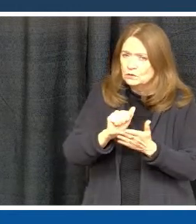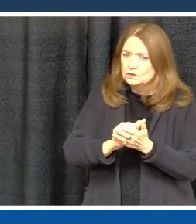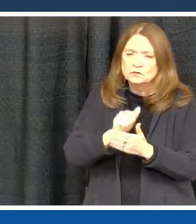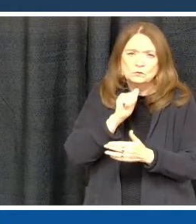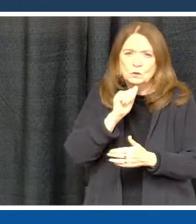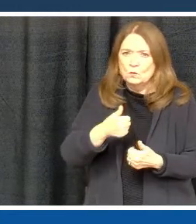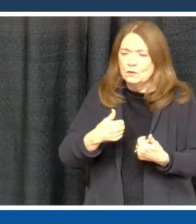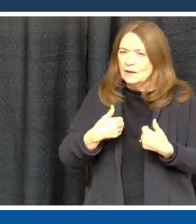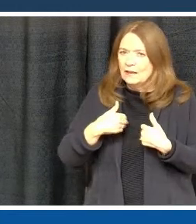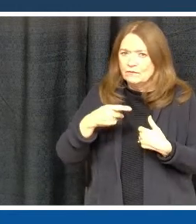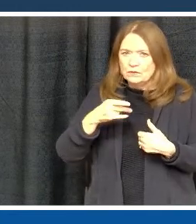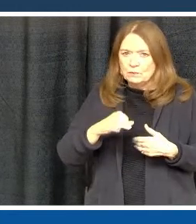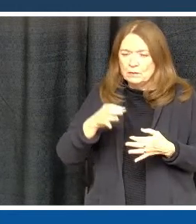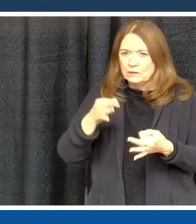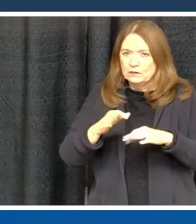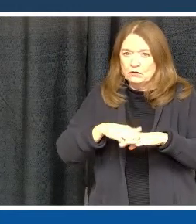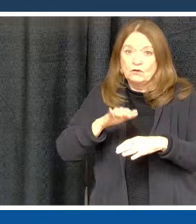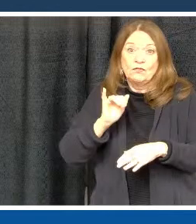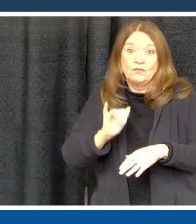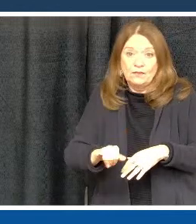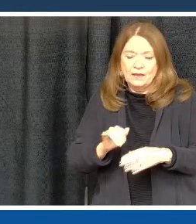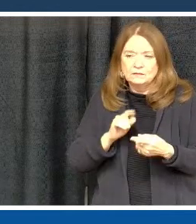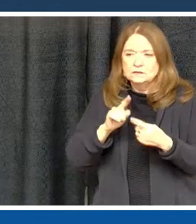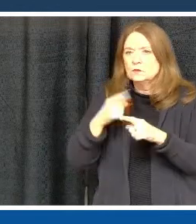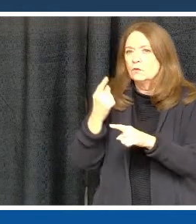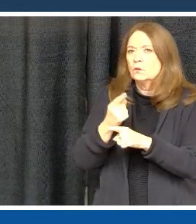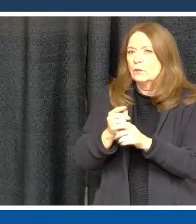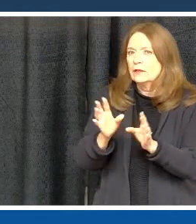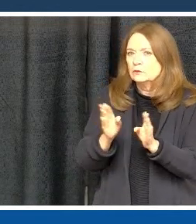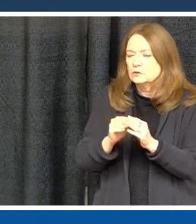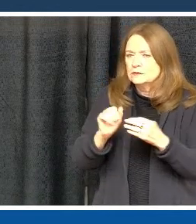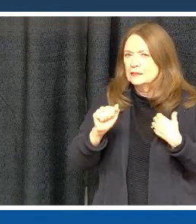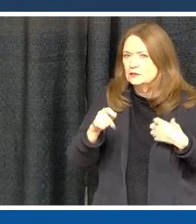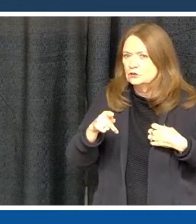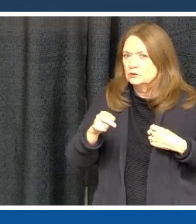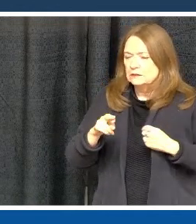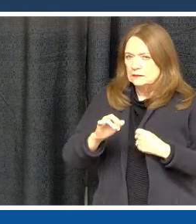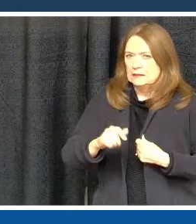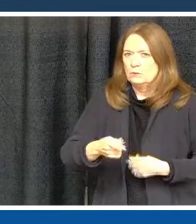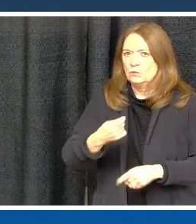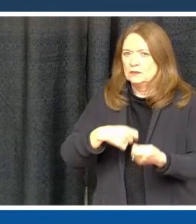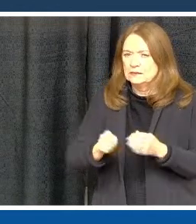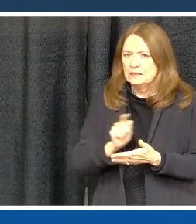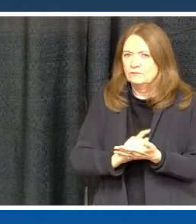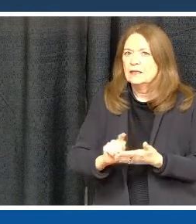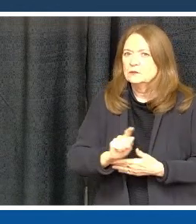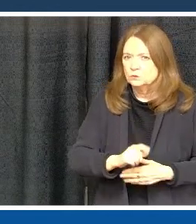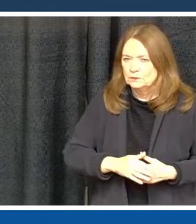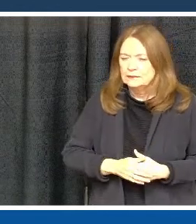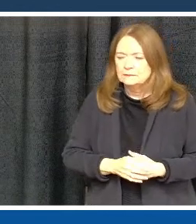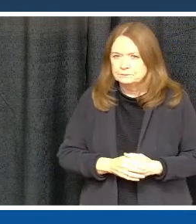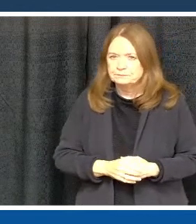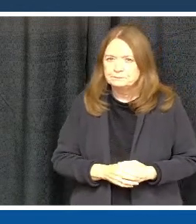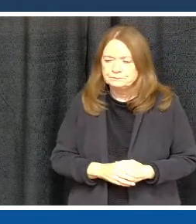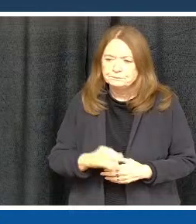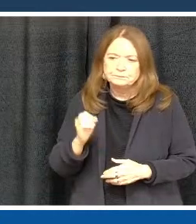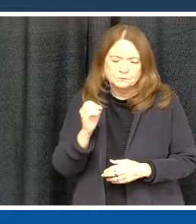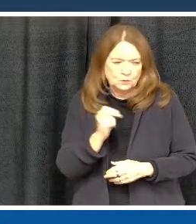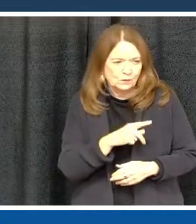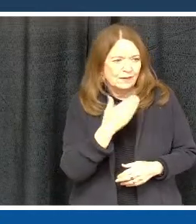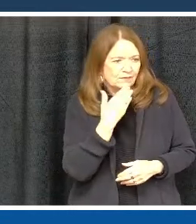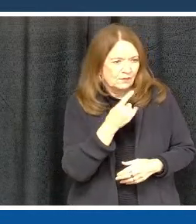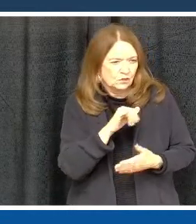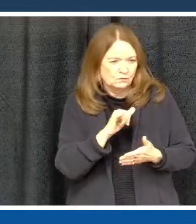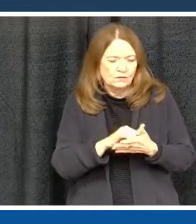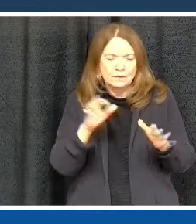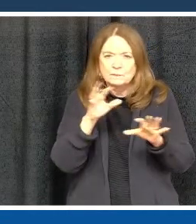have the public hearing on that until the regular session in April versus next week. Okay, thank you for that.